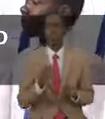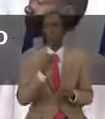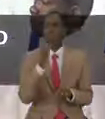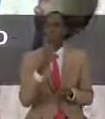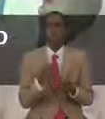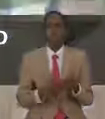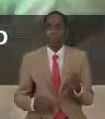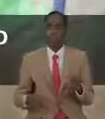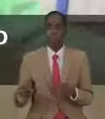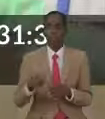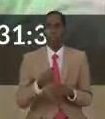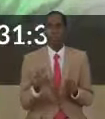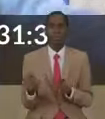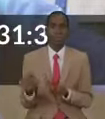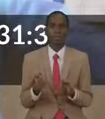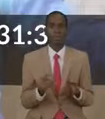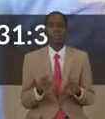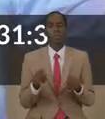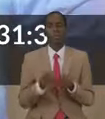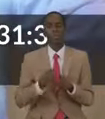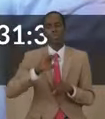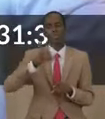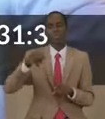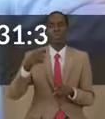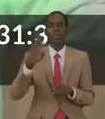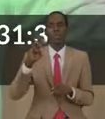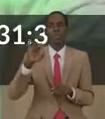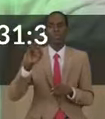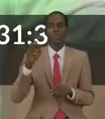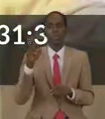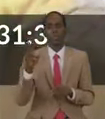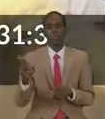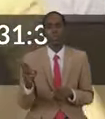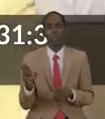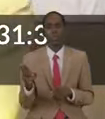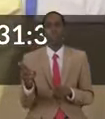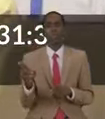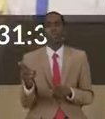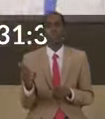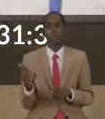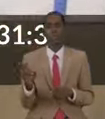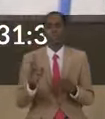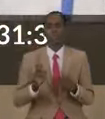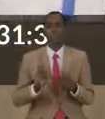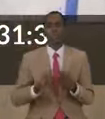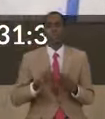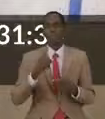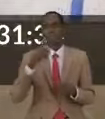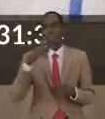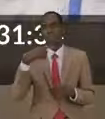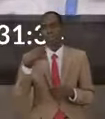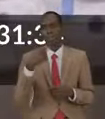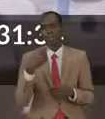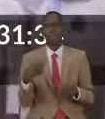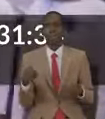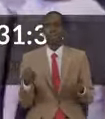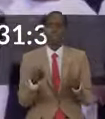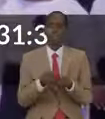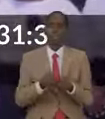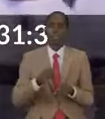what they do, oh, like Jeremiah. Just say like Jeremiah. That you are